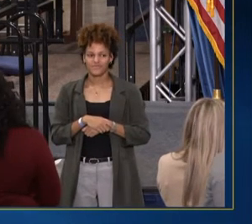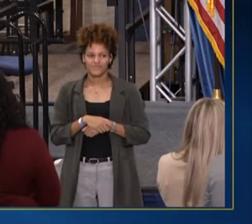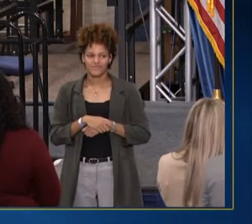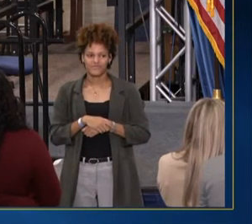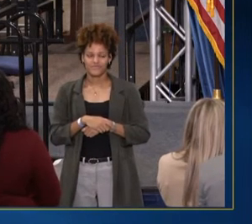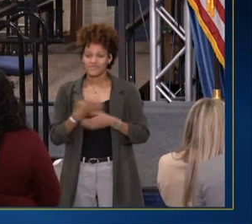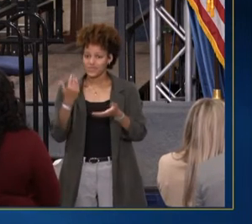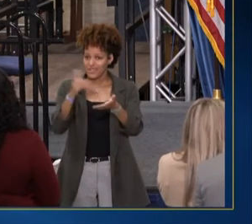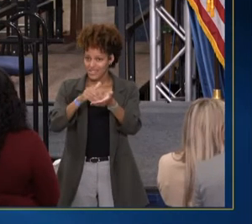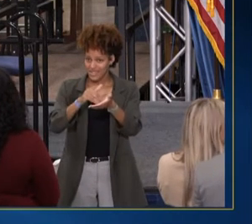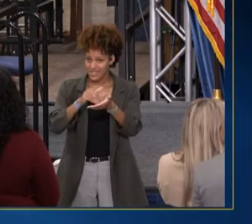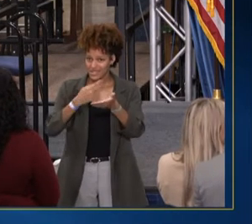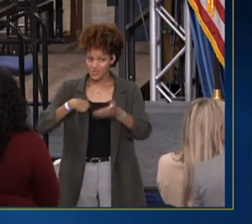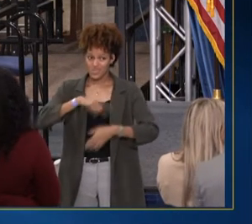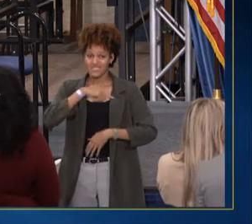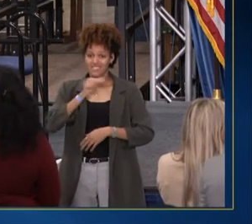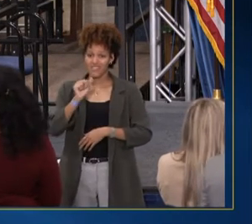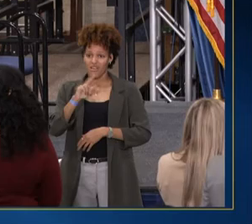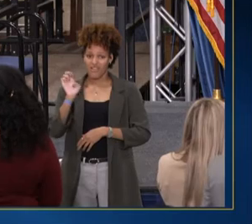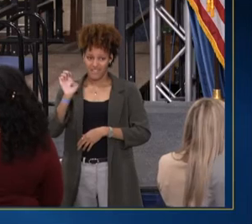are enough. One more time. We are